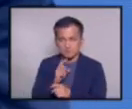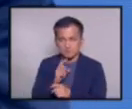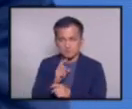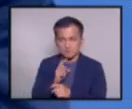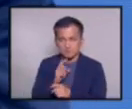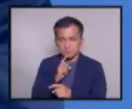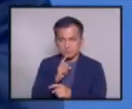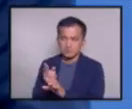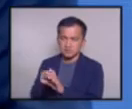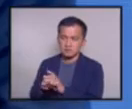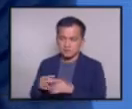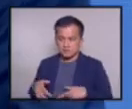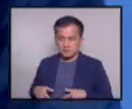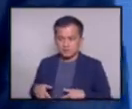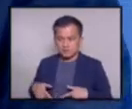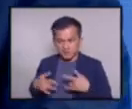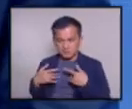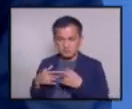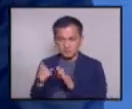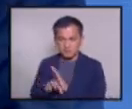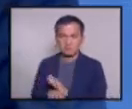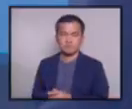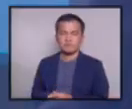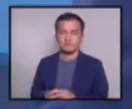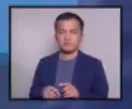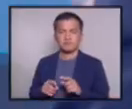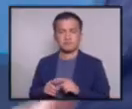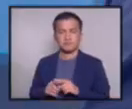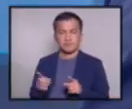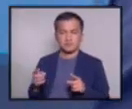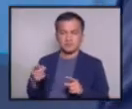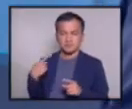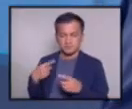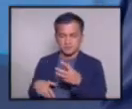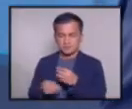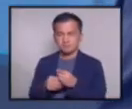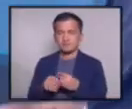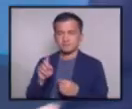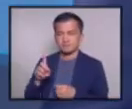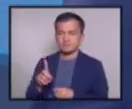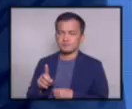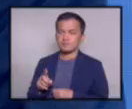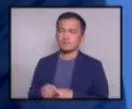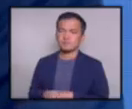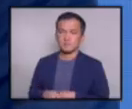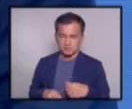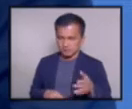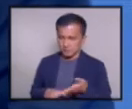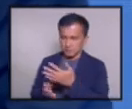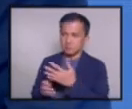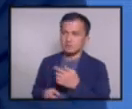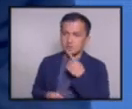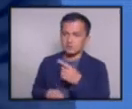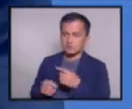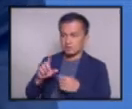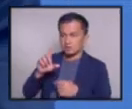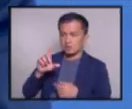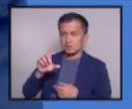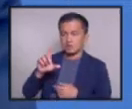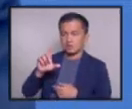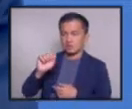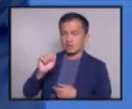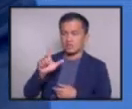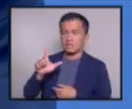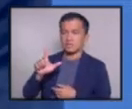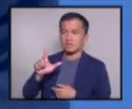don't get involved in a life of crime. Mm-hmm. Okay. Pero meron pa isa. Ah, sige po. Kasi yung local government units are in